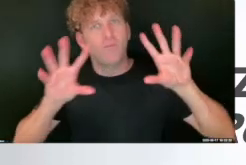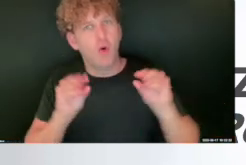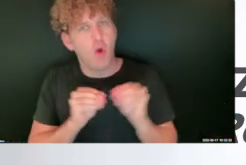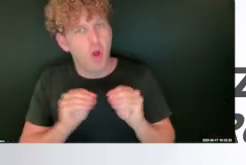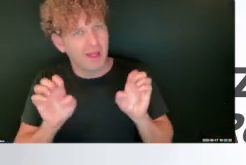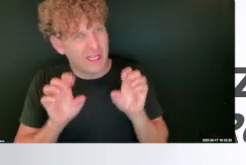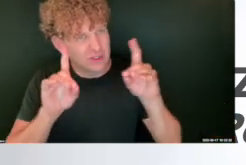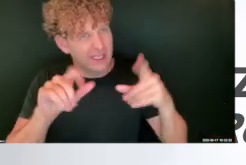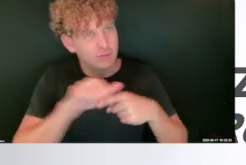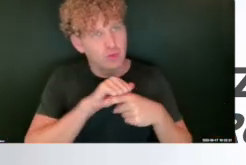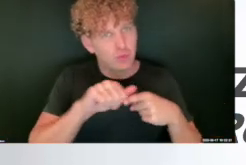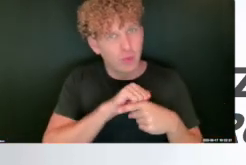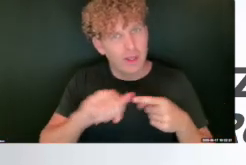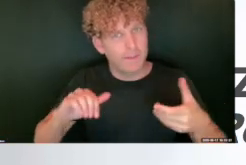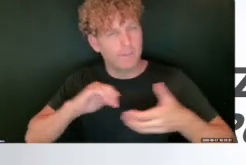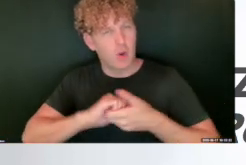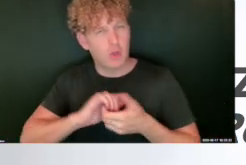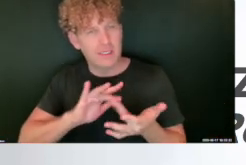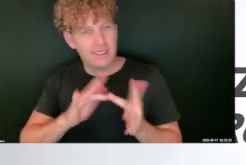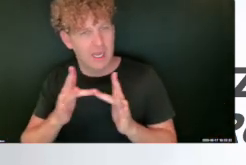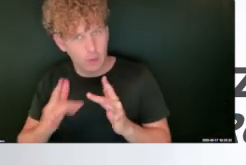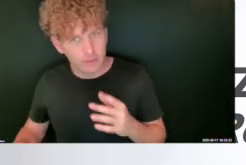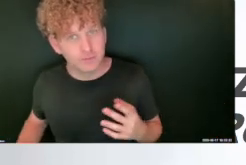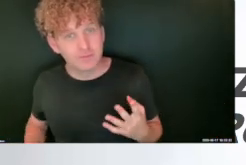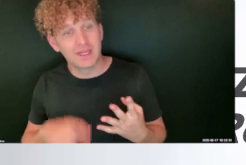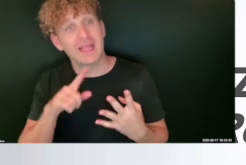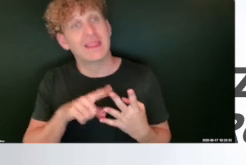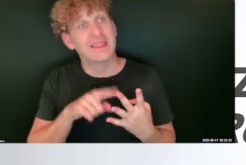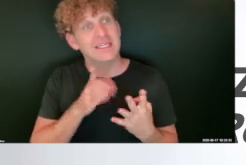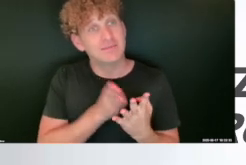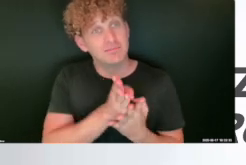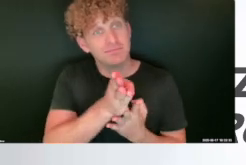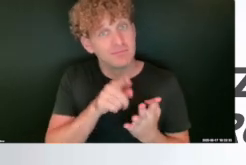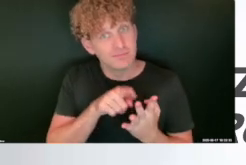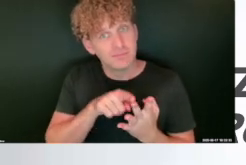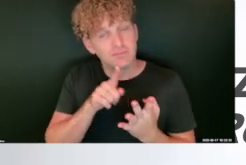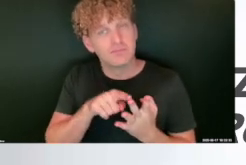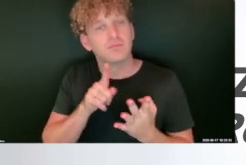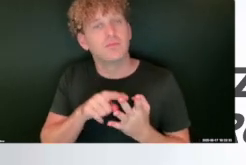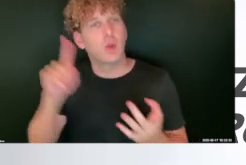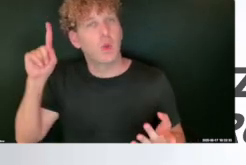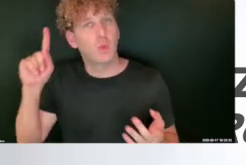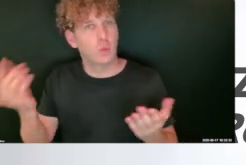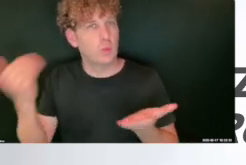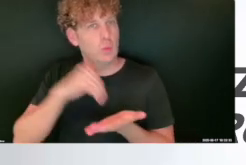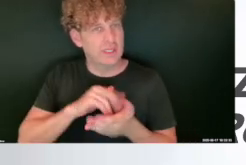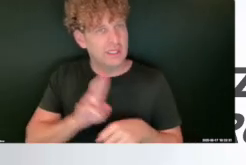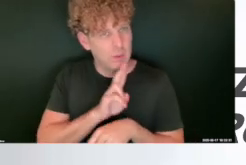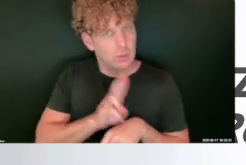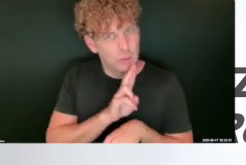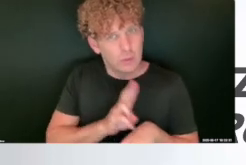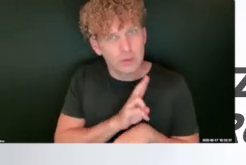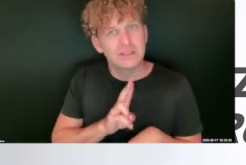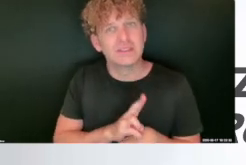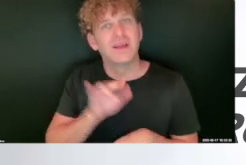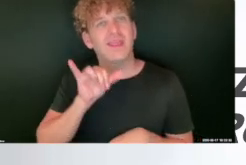stored at a facility or for future use and logged into the educational